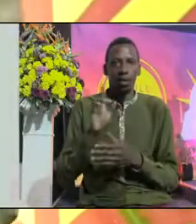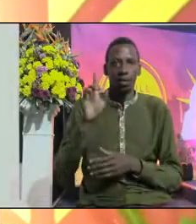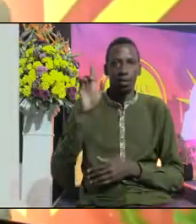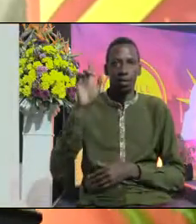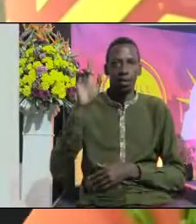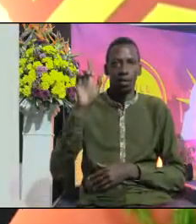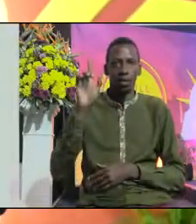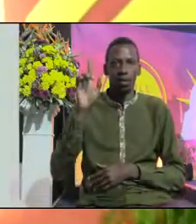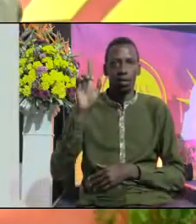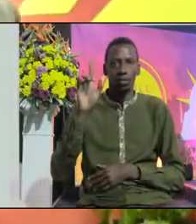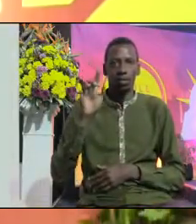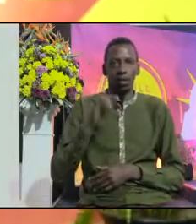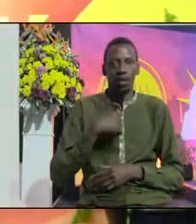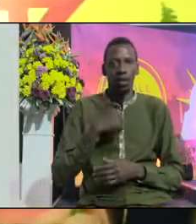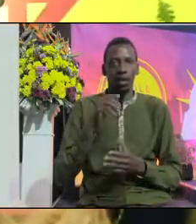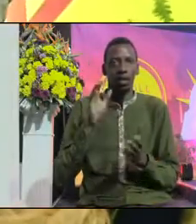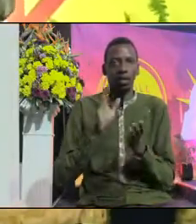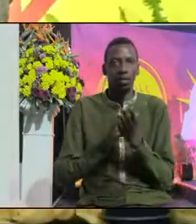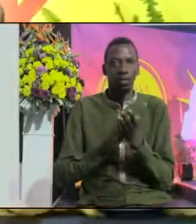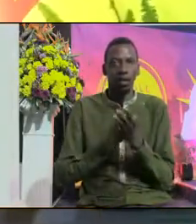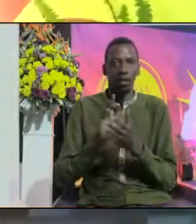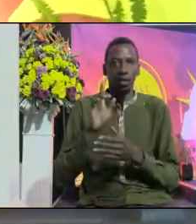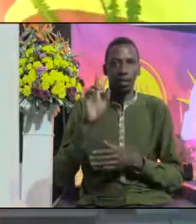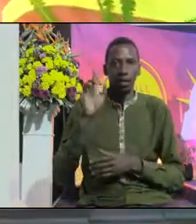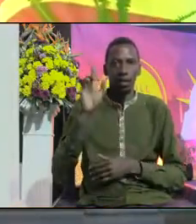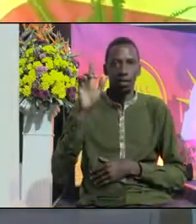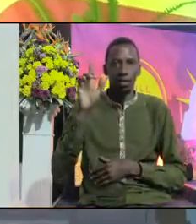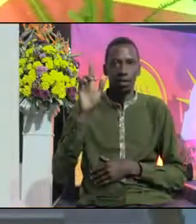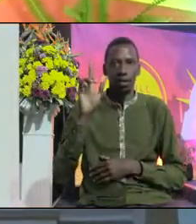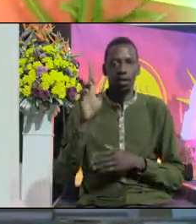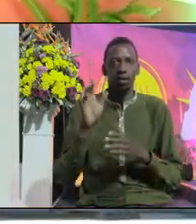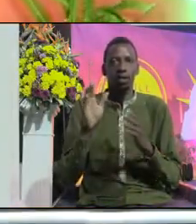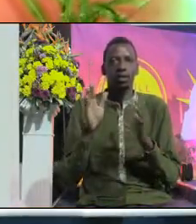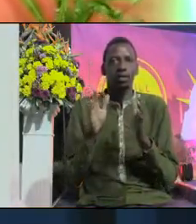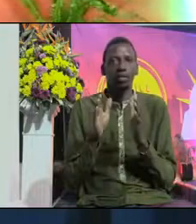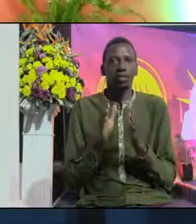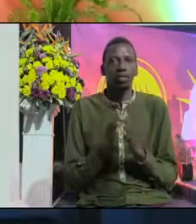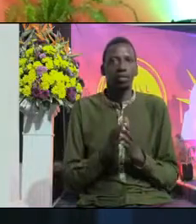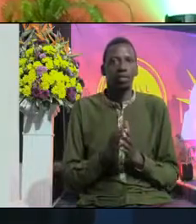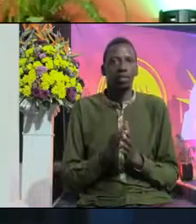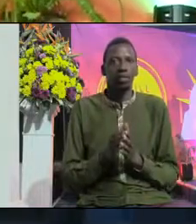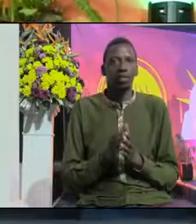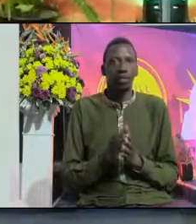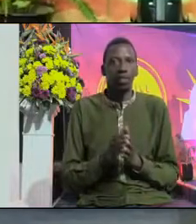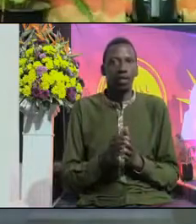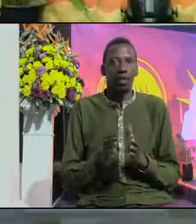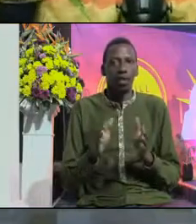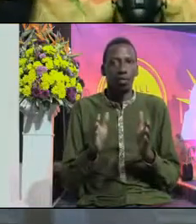I'll praise him.